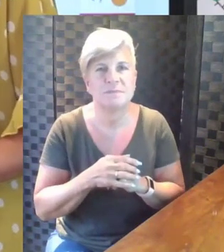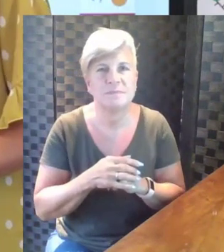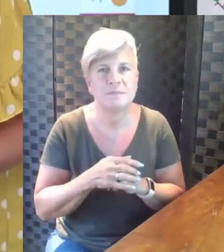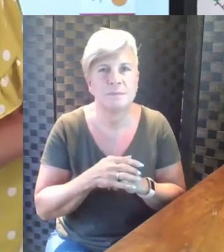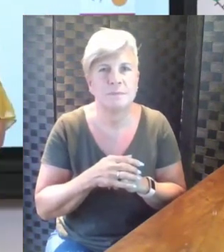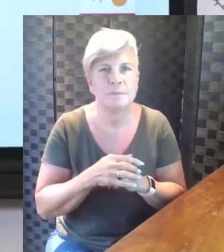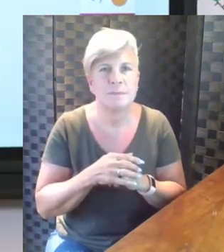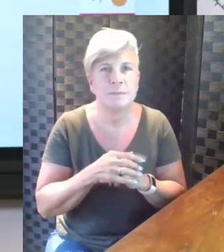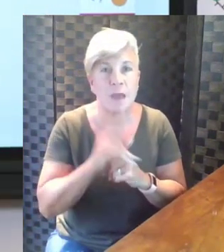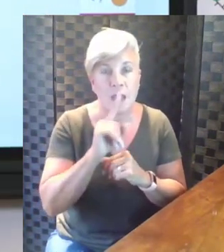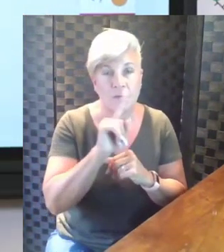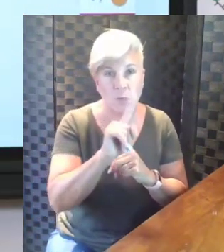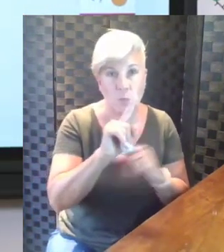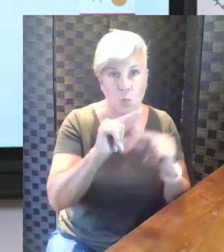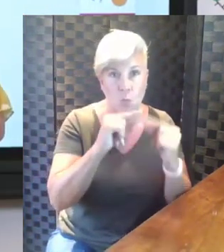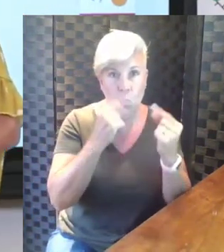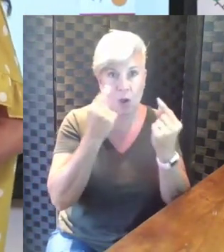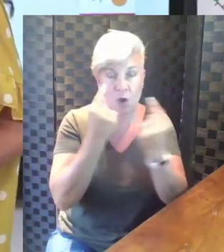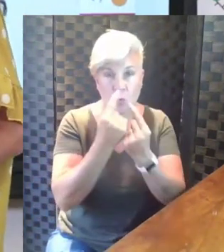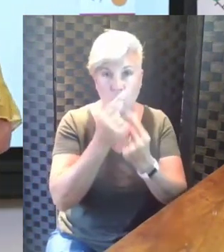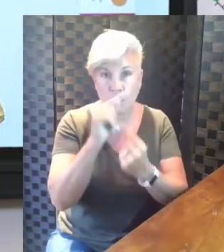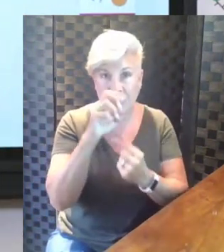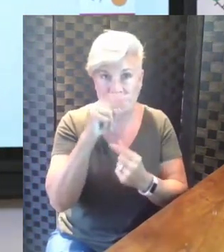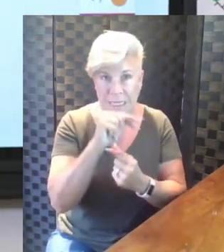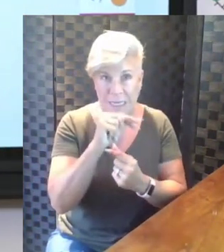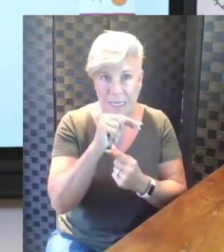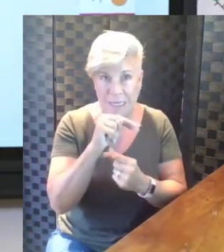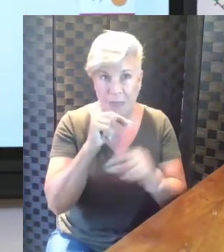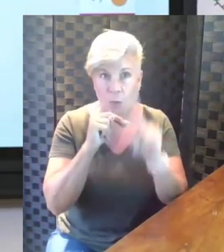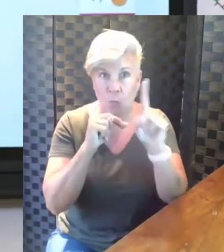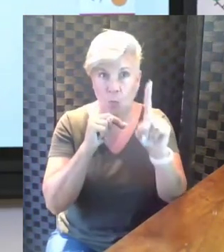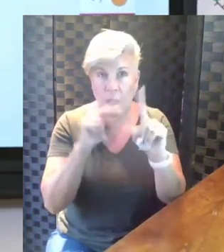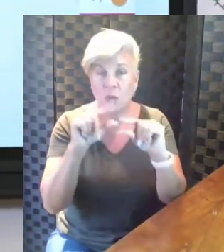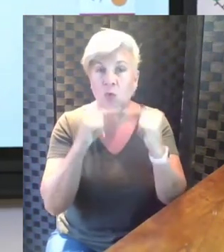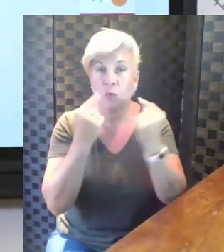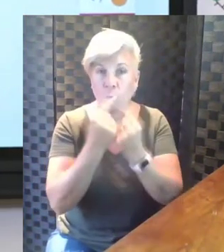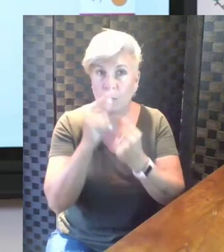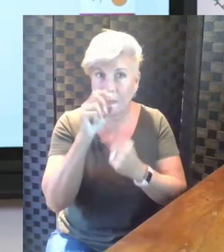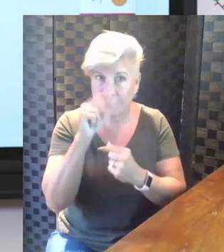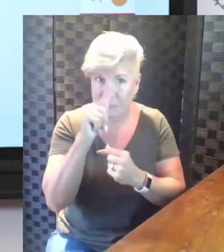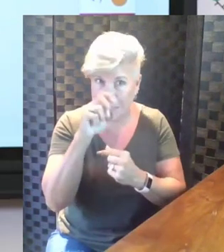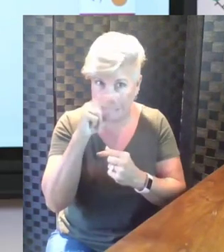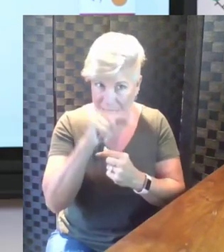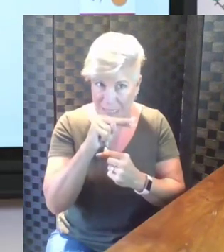guys. I have a full 10 frame here, so that's 1 group of 10.